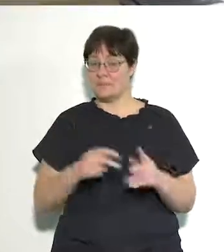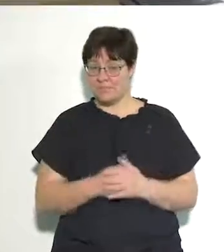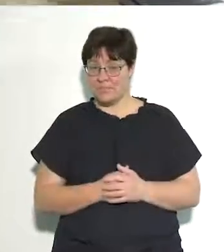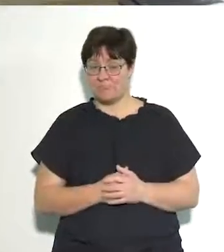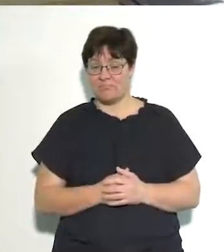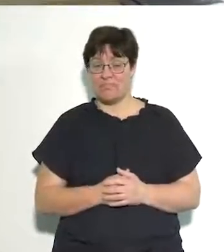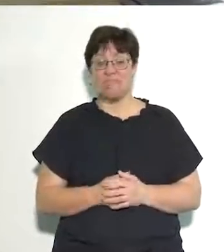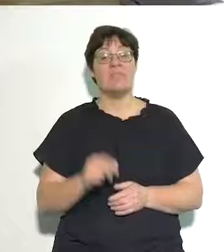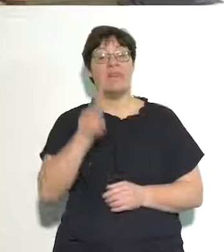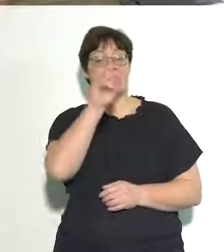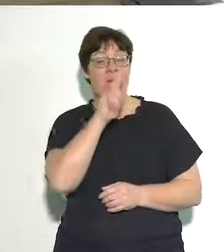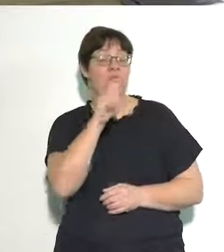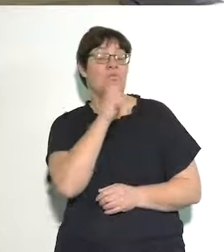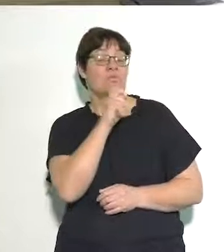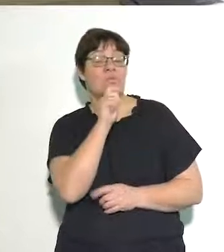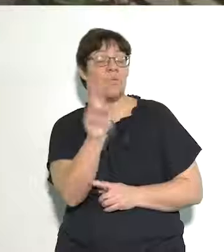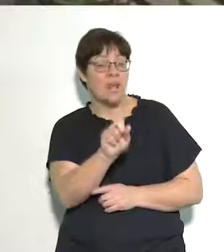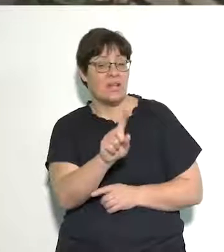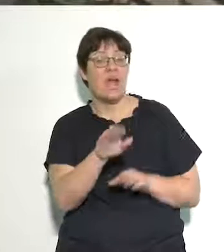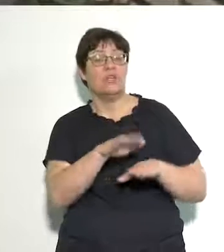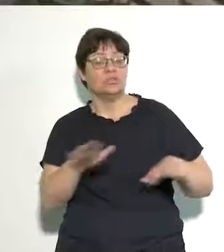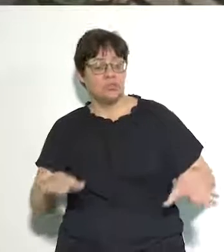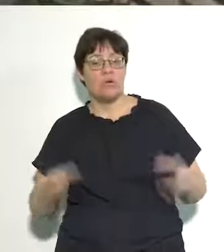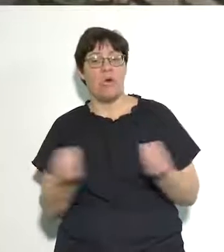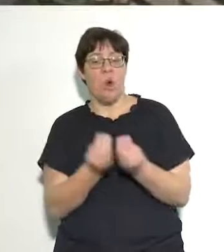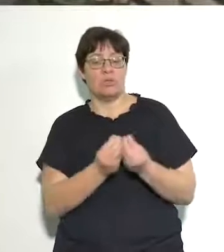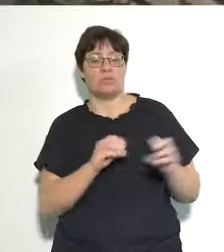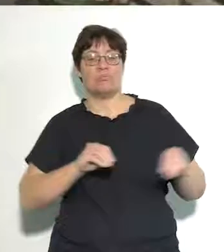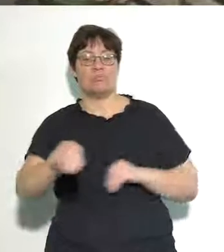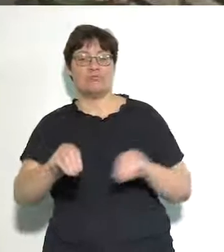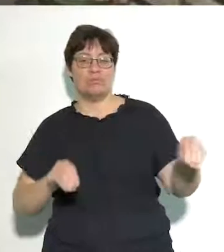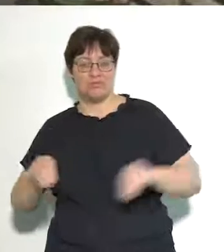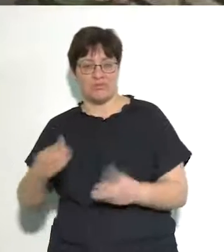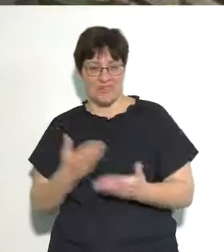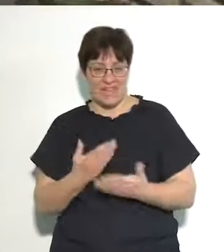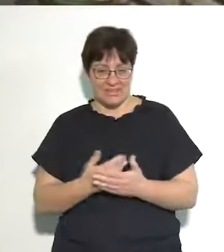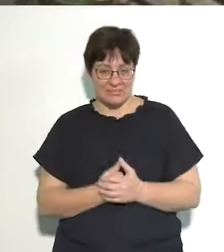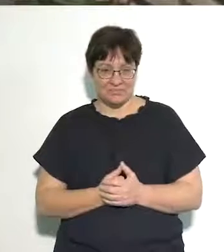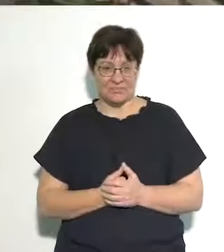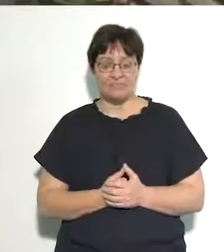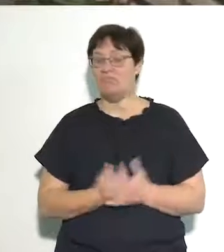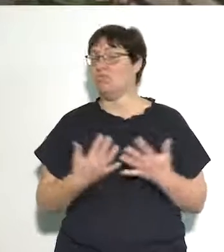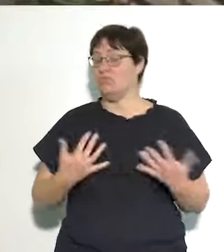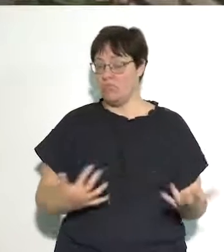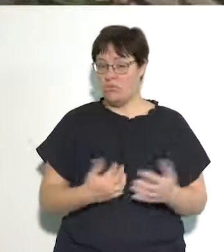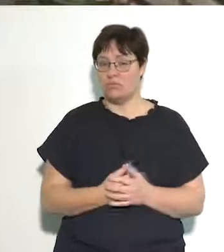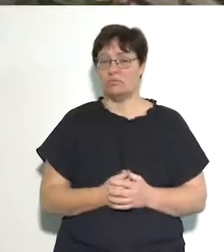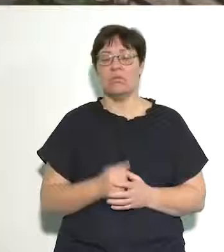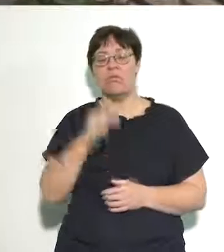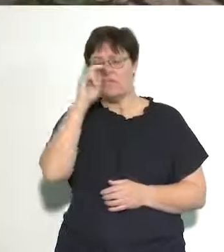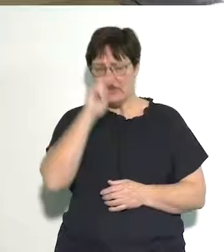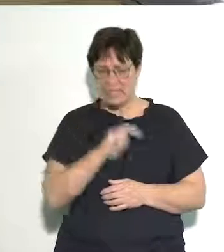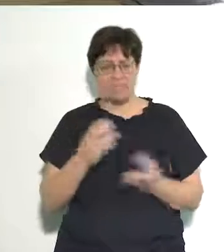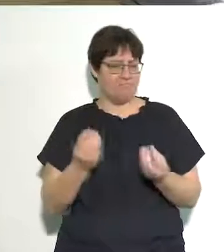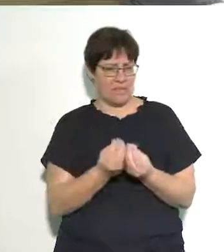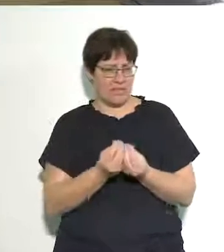All right, so remember I said that we're going to use this for children to move objects around our grid. So we're going to